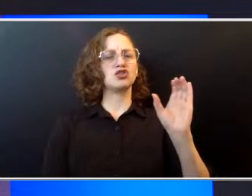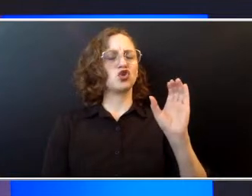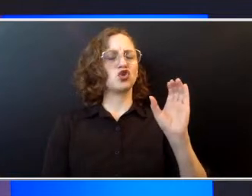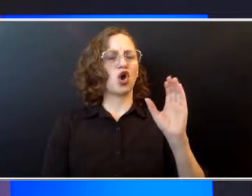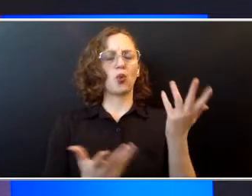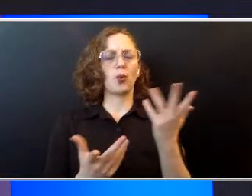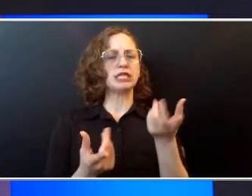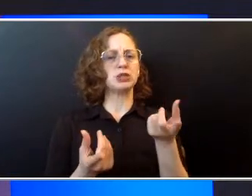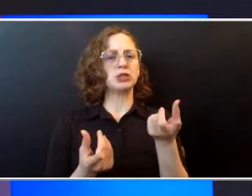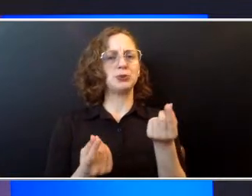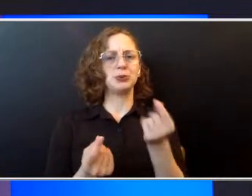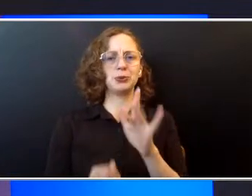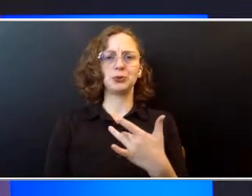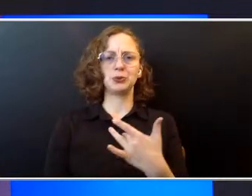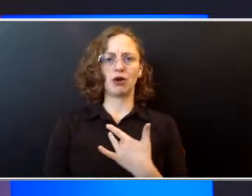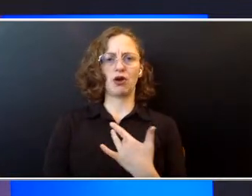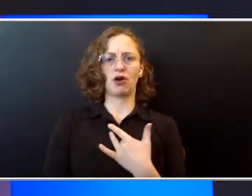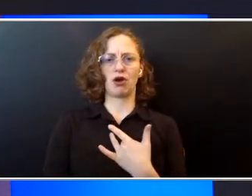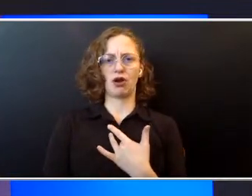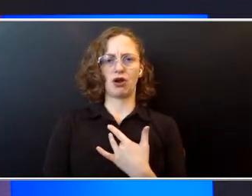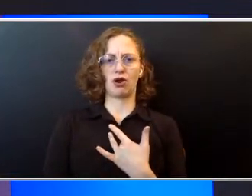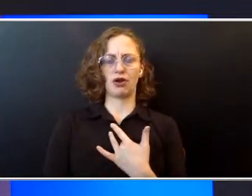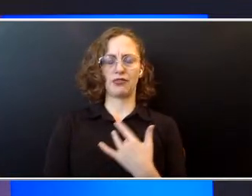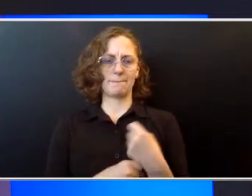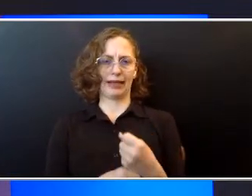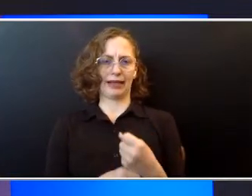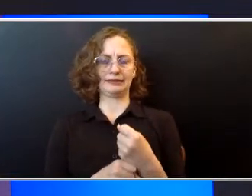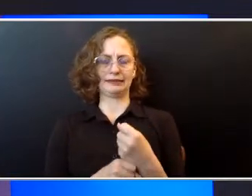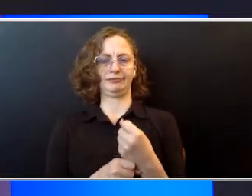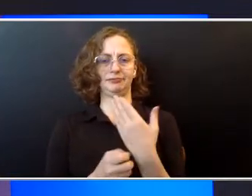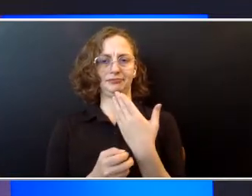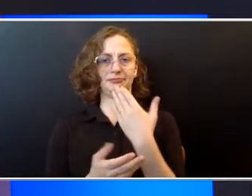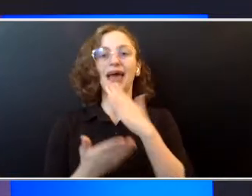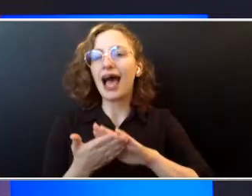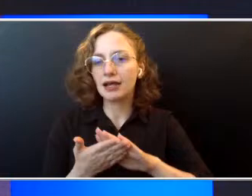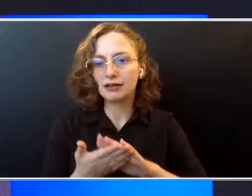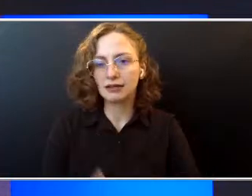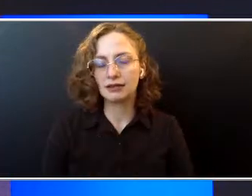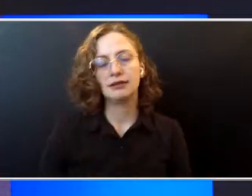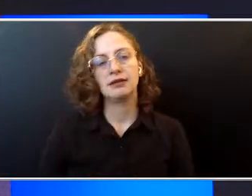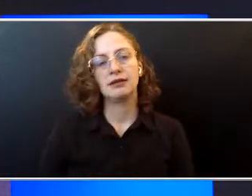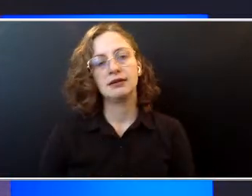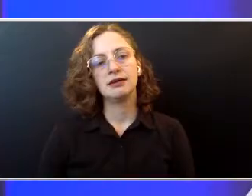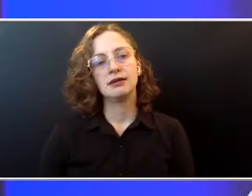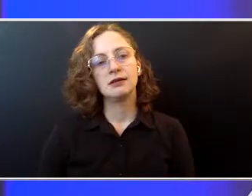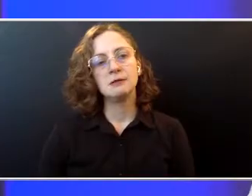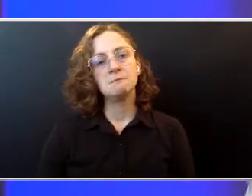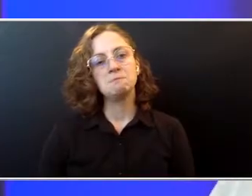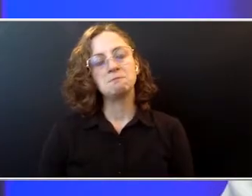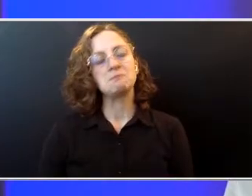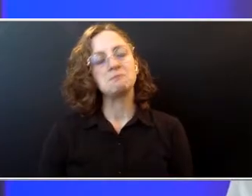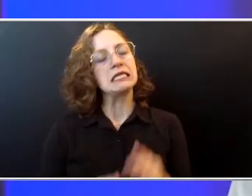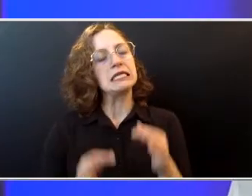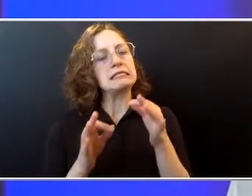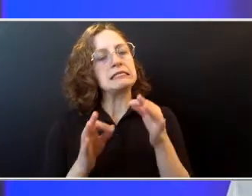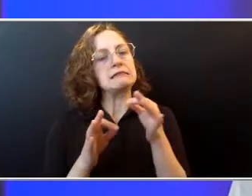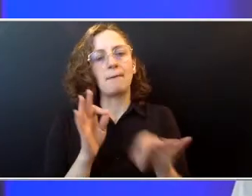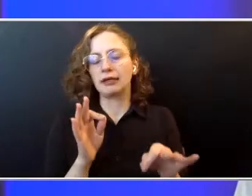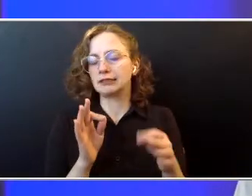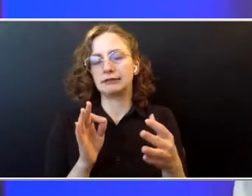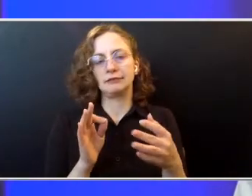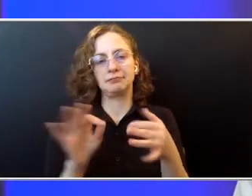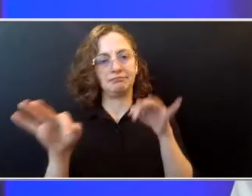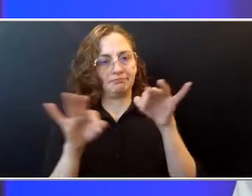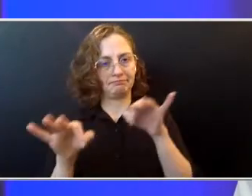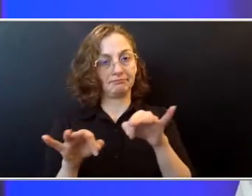so bad for the heart? What's happening? I think the simplest way to kind of show it is similar to that graphic that we had on the picture earlier.